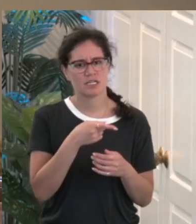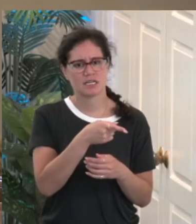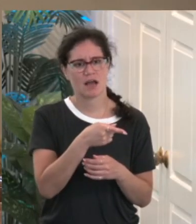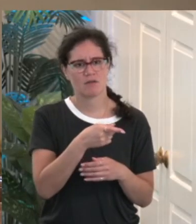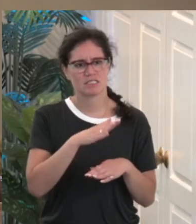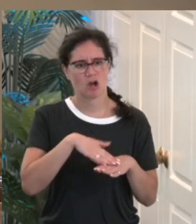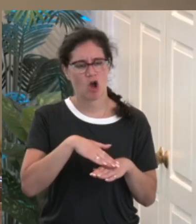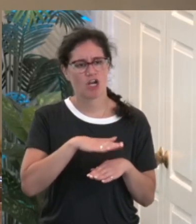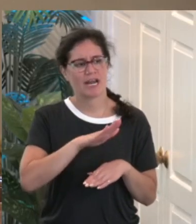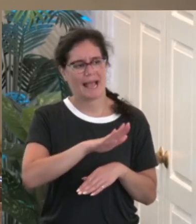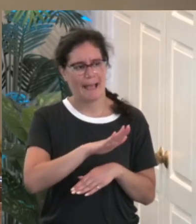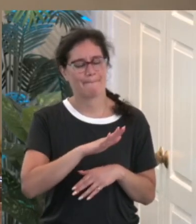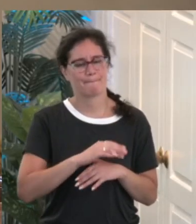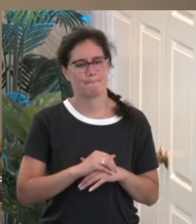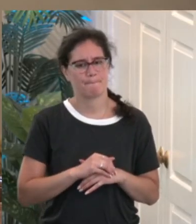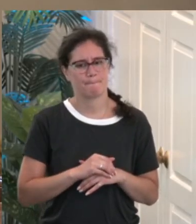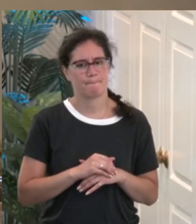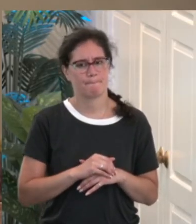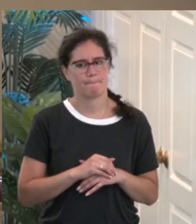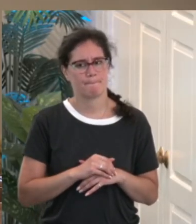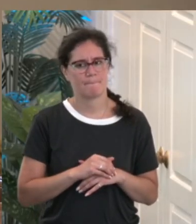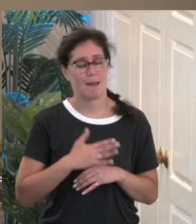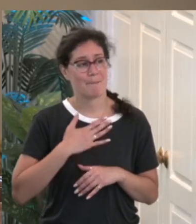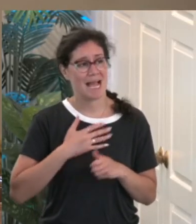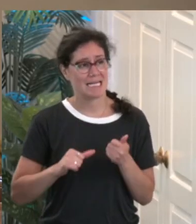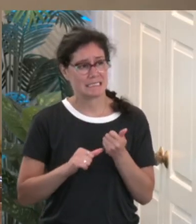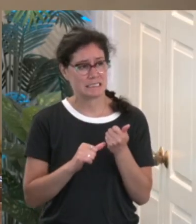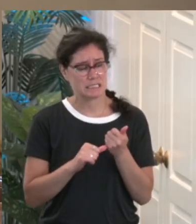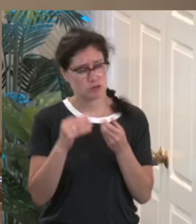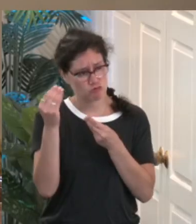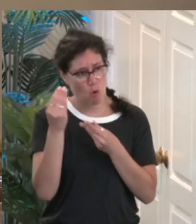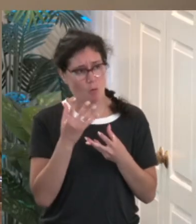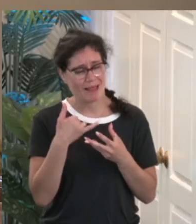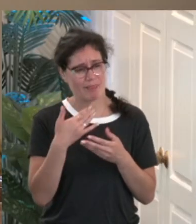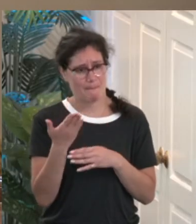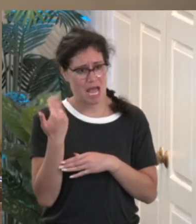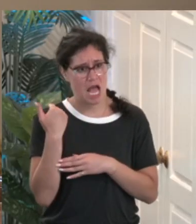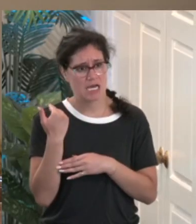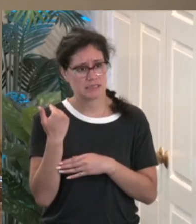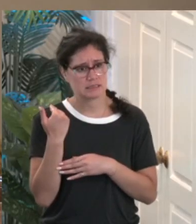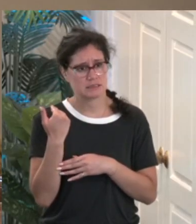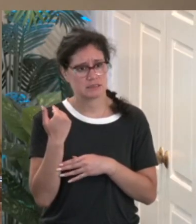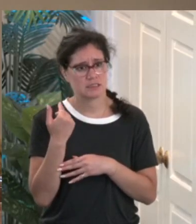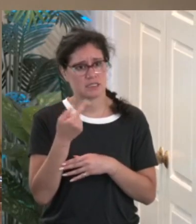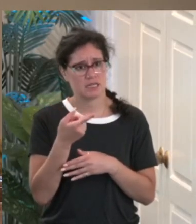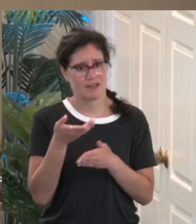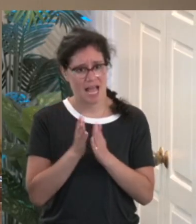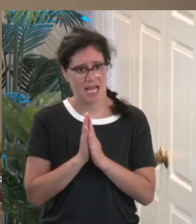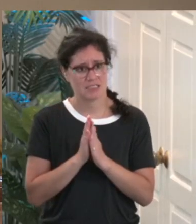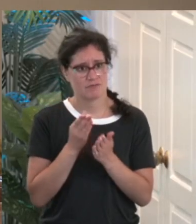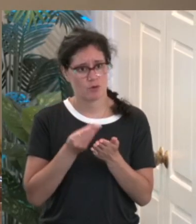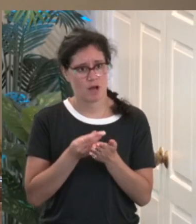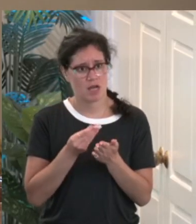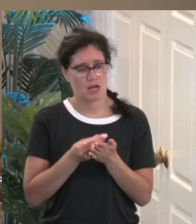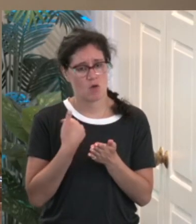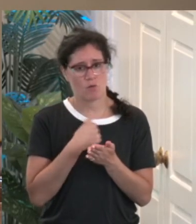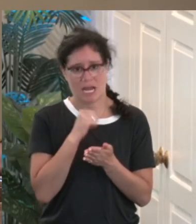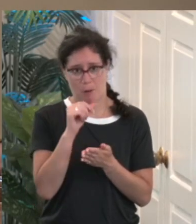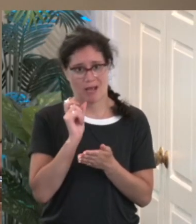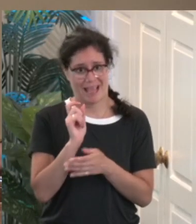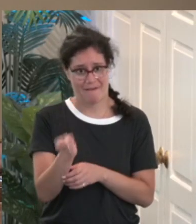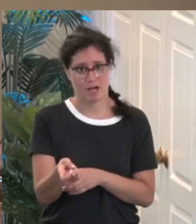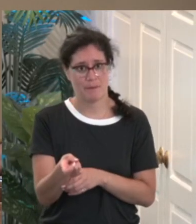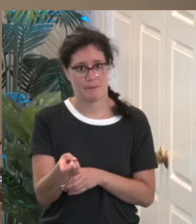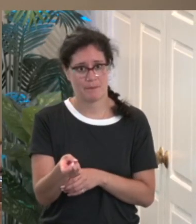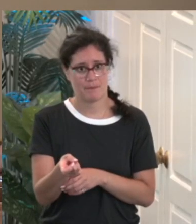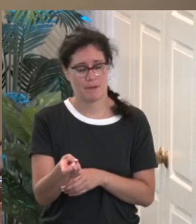him, my assistant told me in the past he has asked for money and we don't give him money.